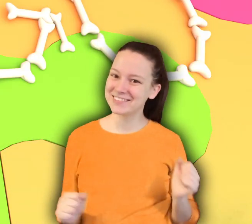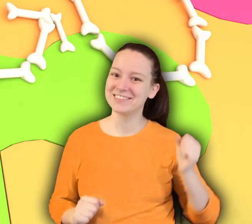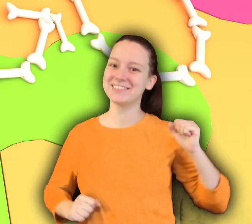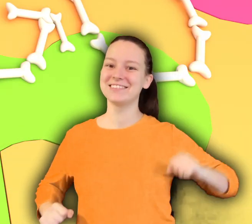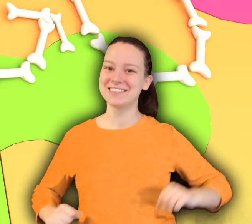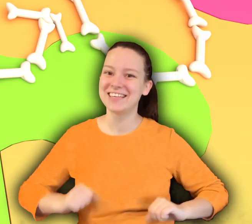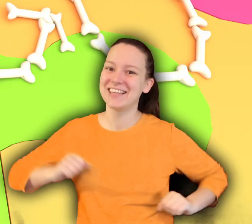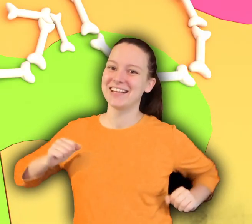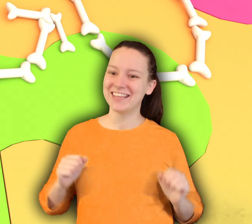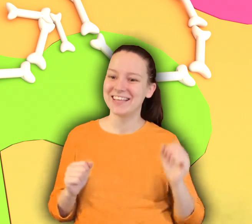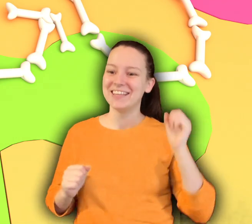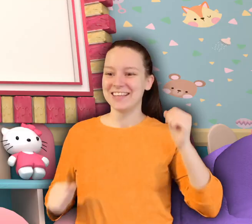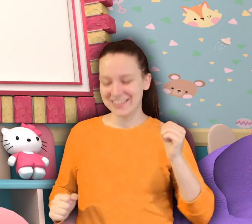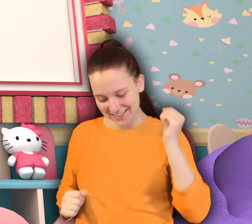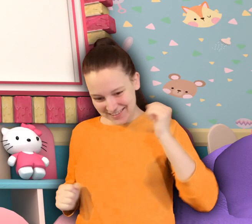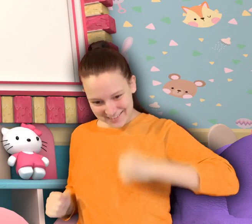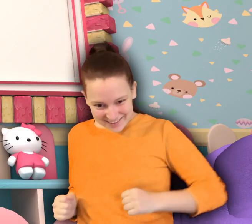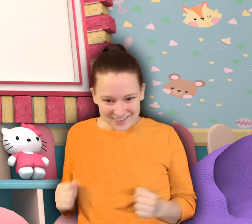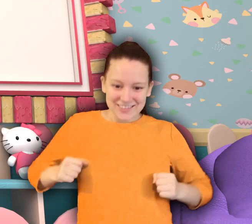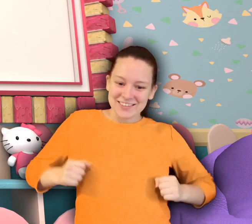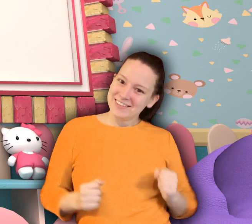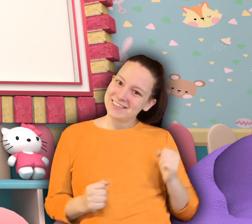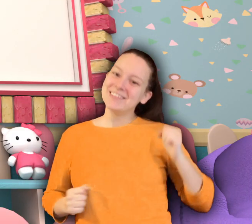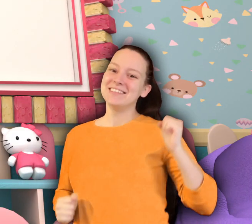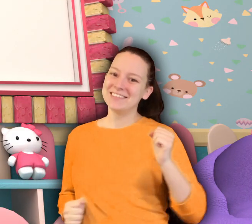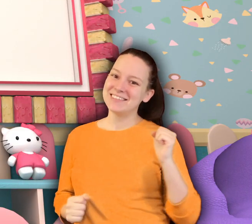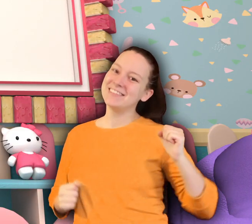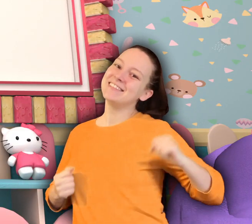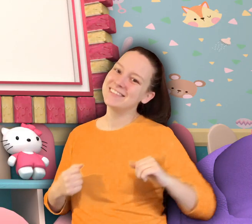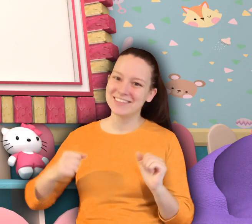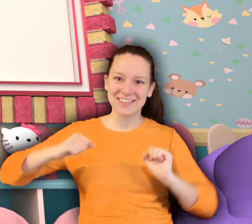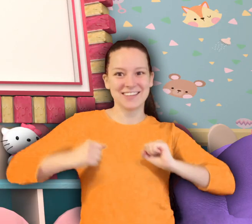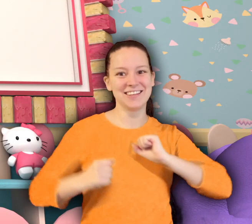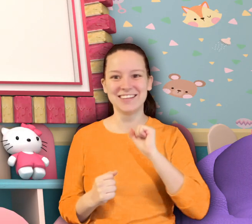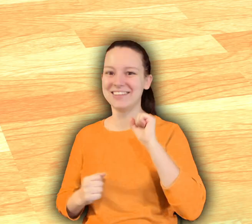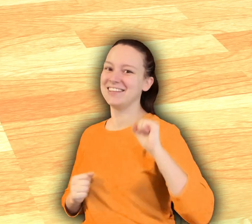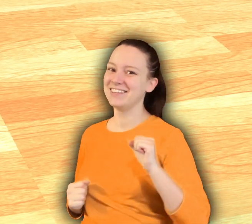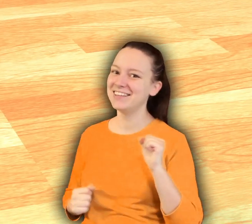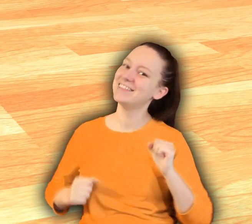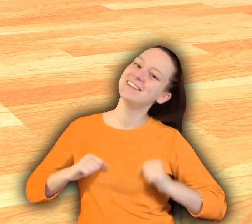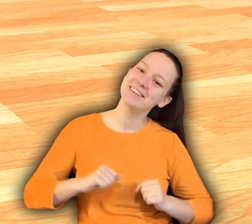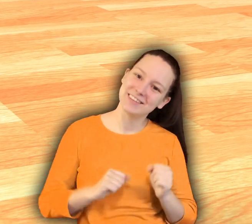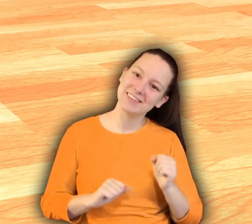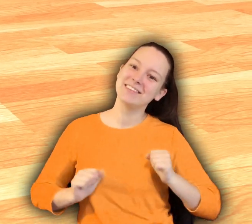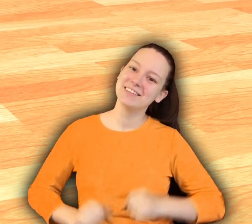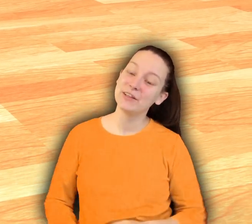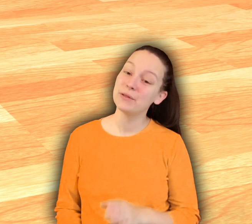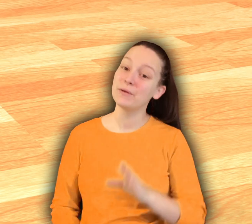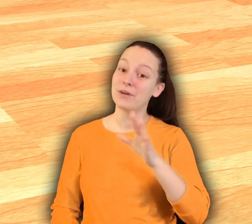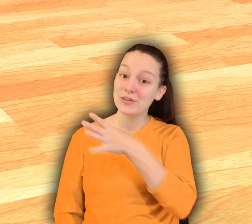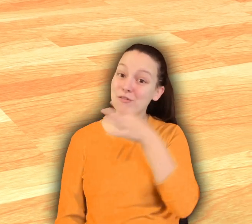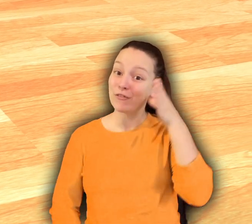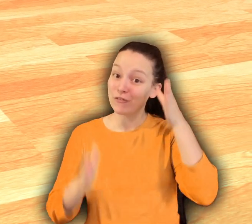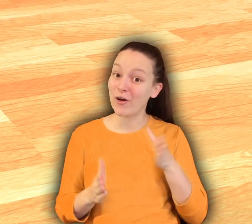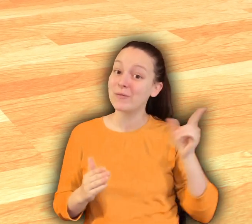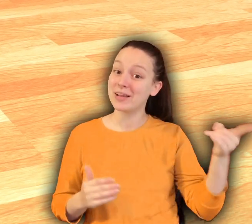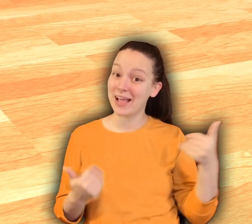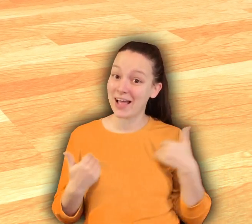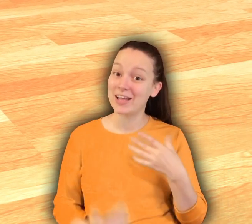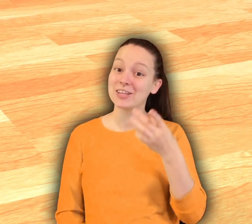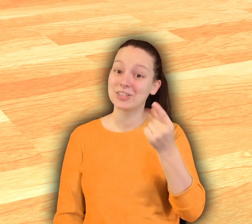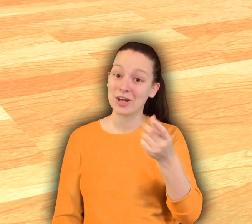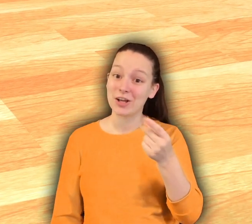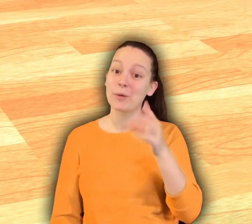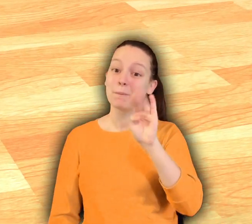-G-O-N-G-O There was a farmer,